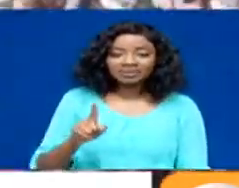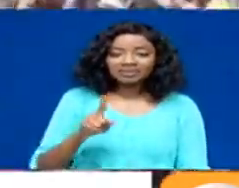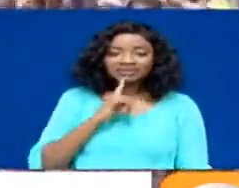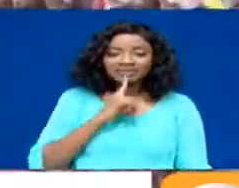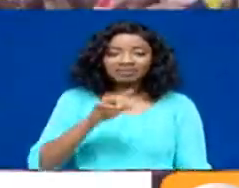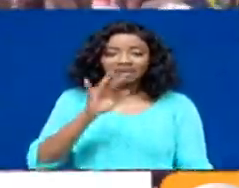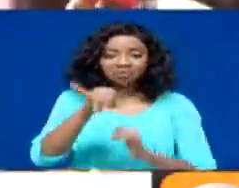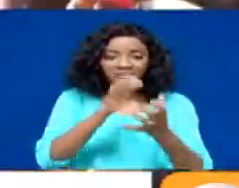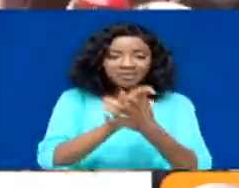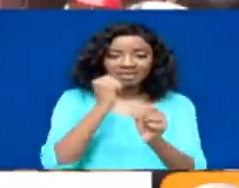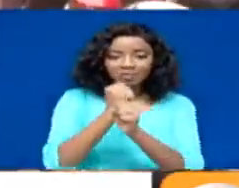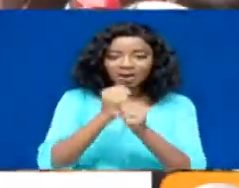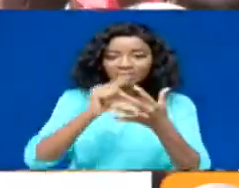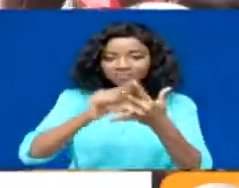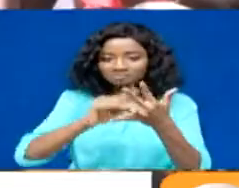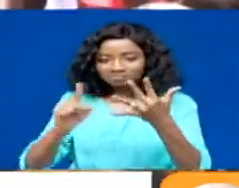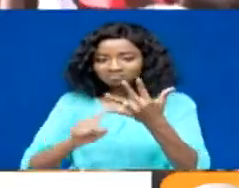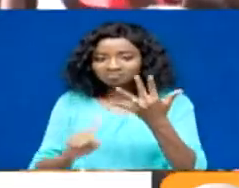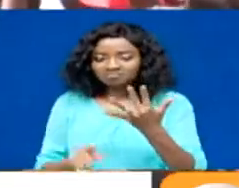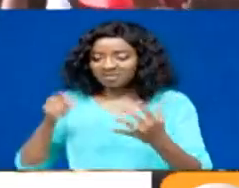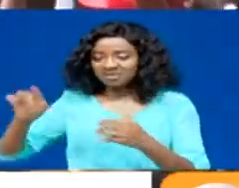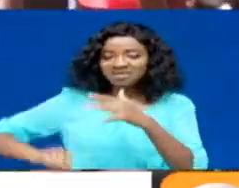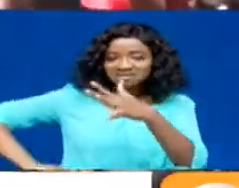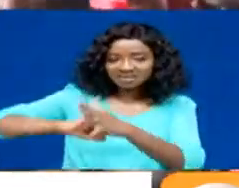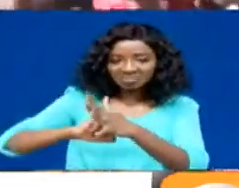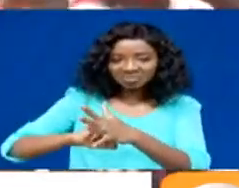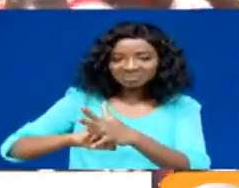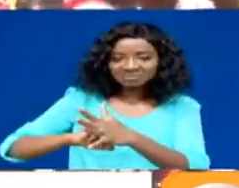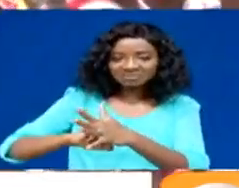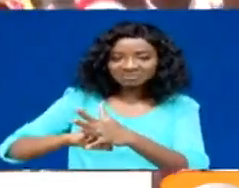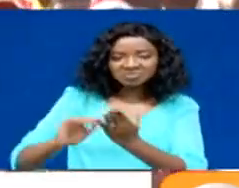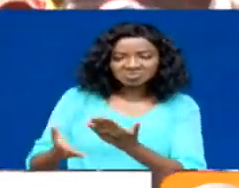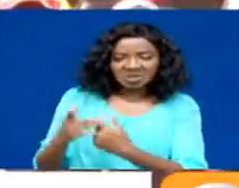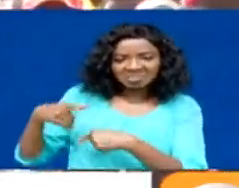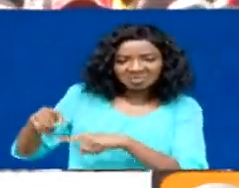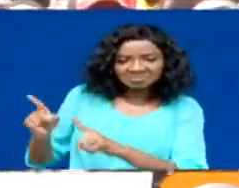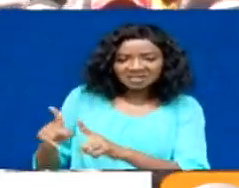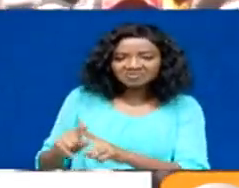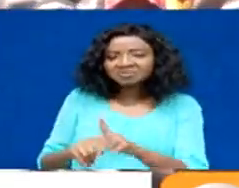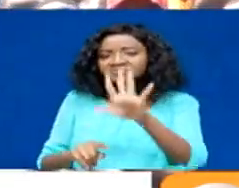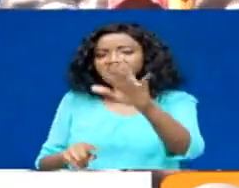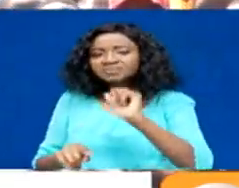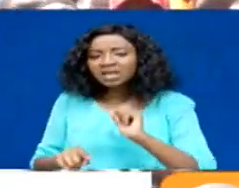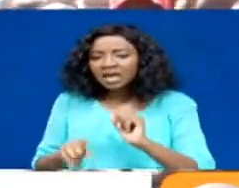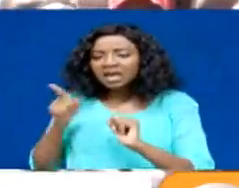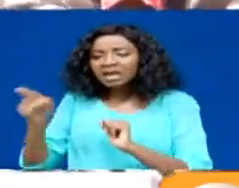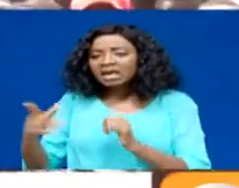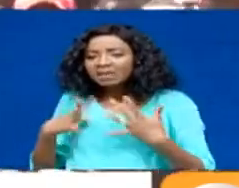Jubilee administration to campaign for his presidential bid. Kwani watu wa Azimio ndio walipigia Uhuru Kenyatta